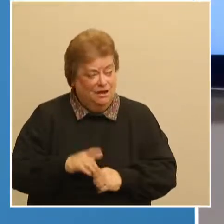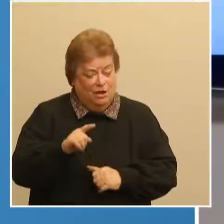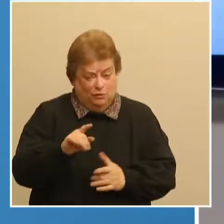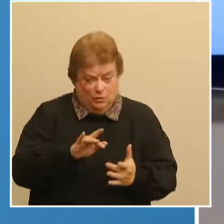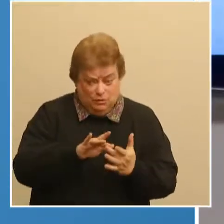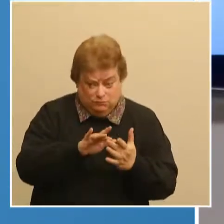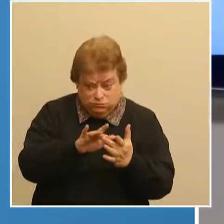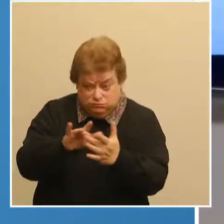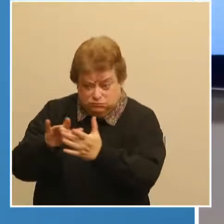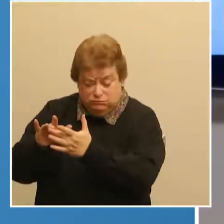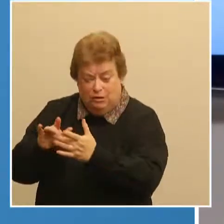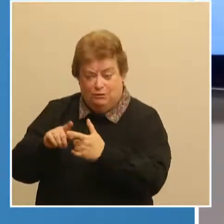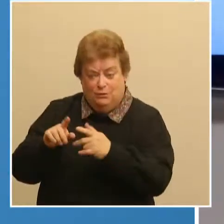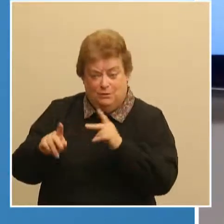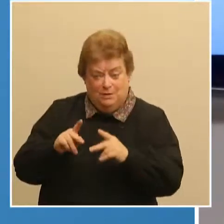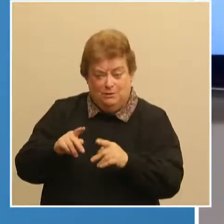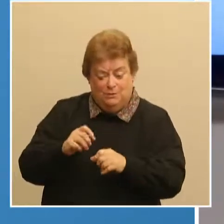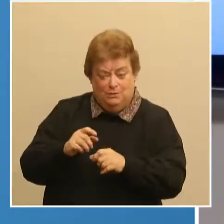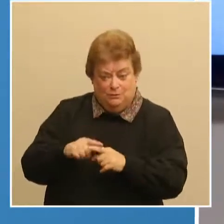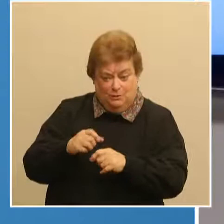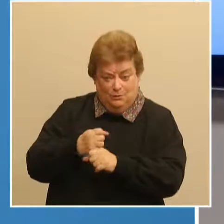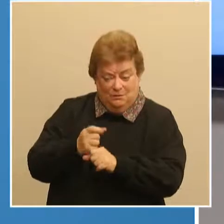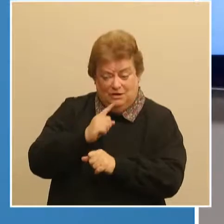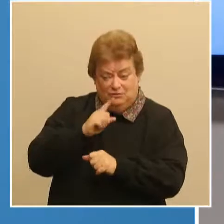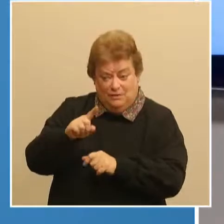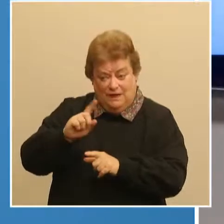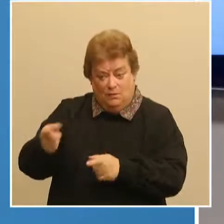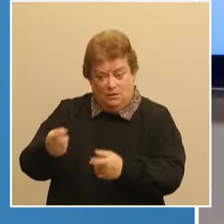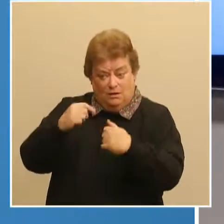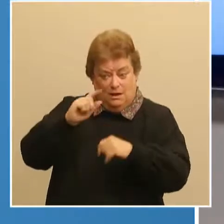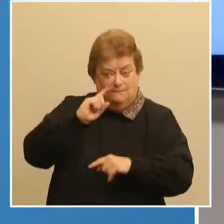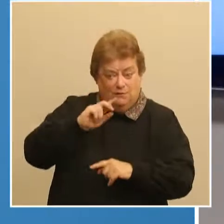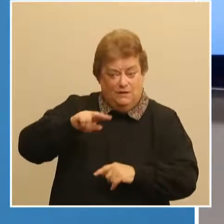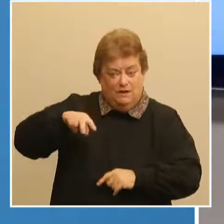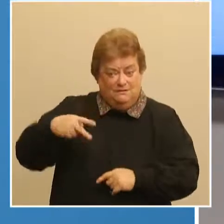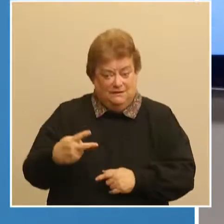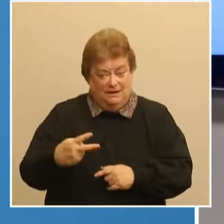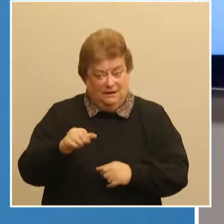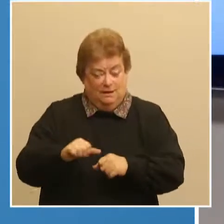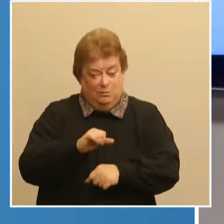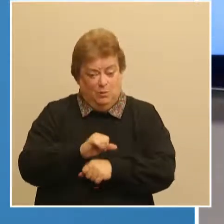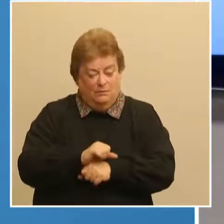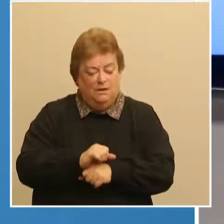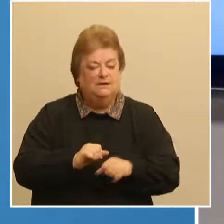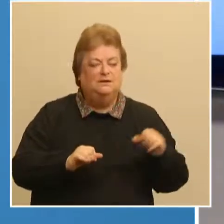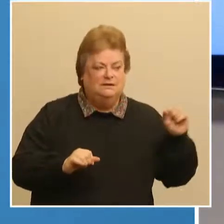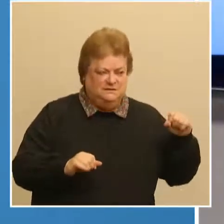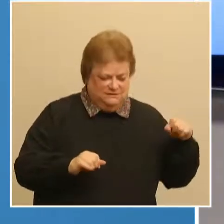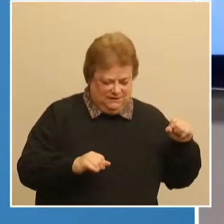out to people to let them know about the follow-up appointment? Yes, we have reached out to